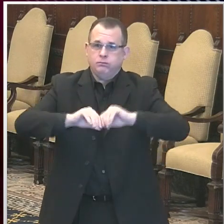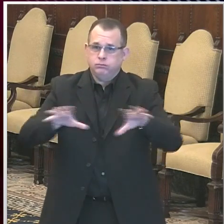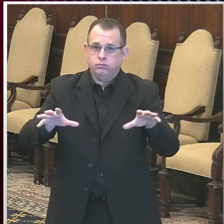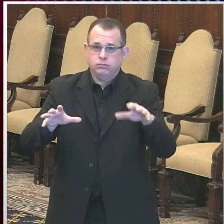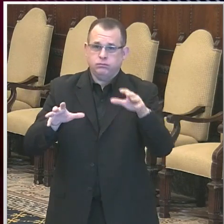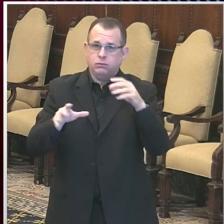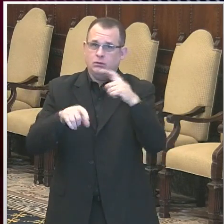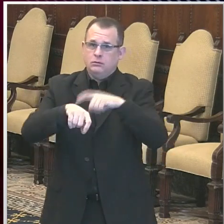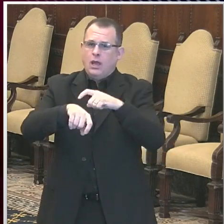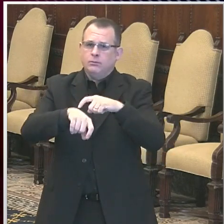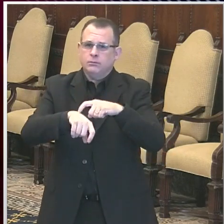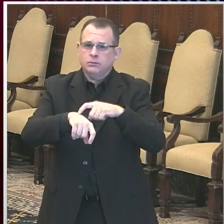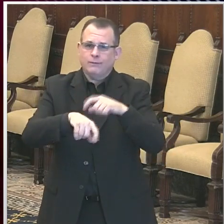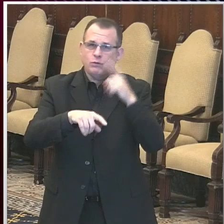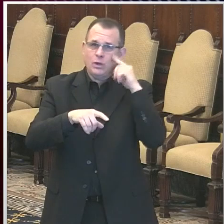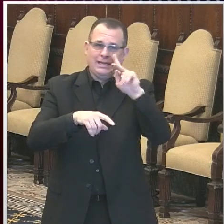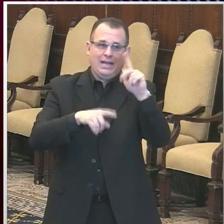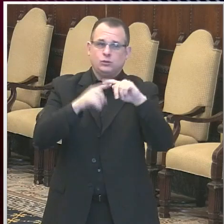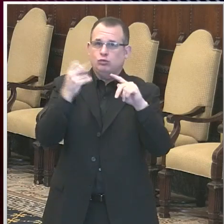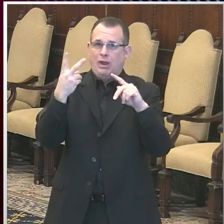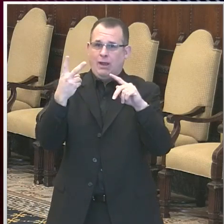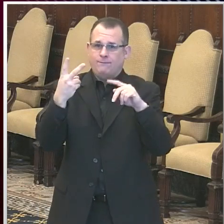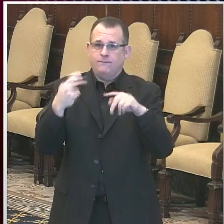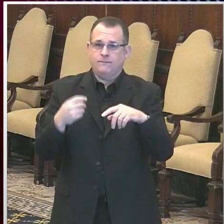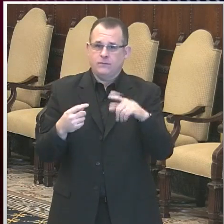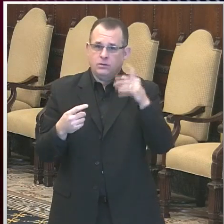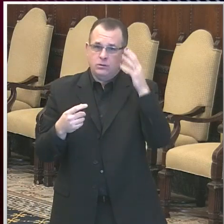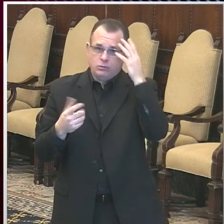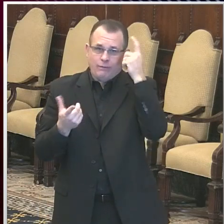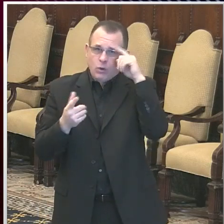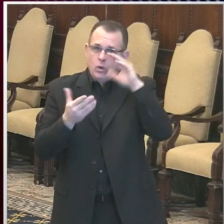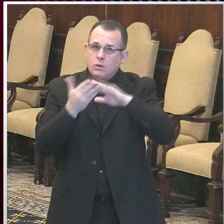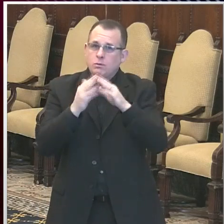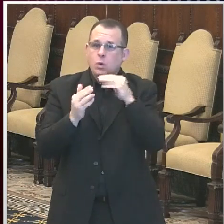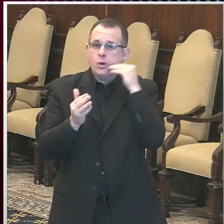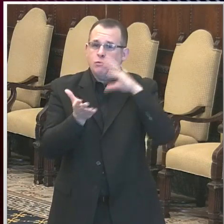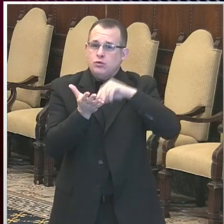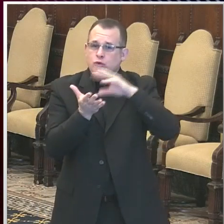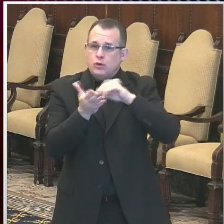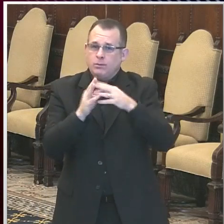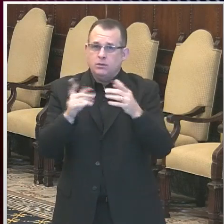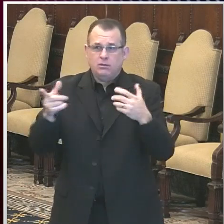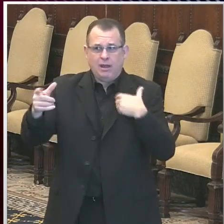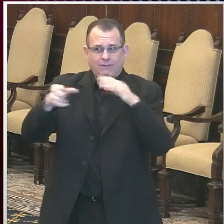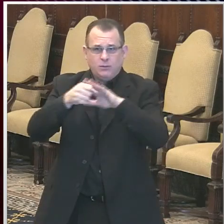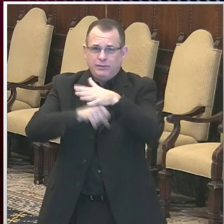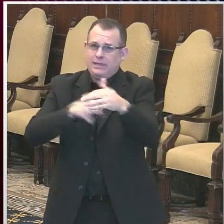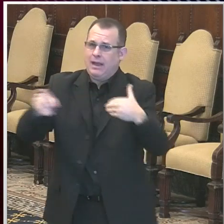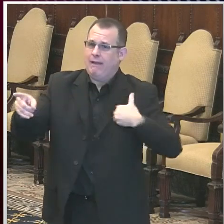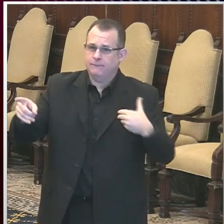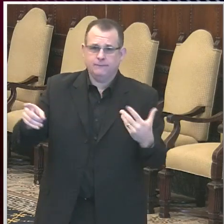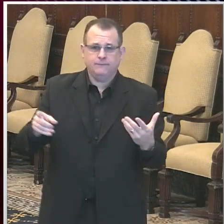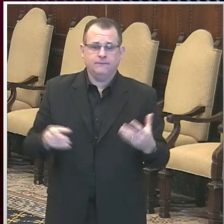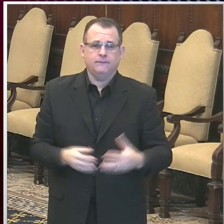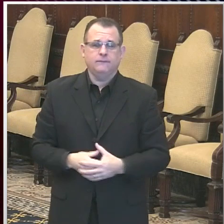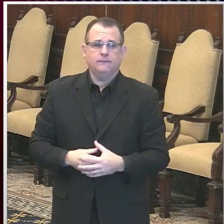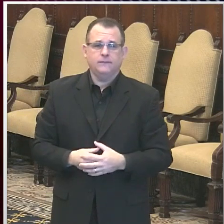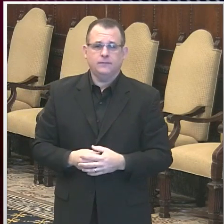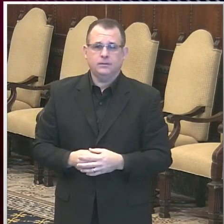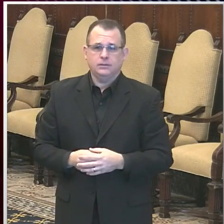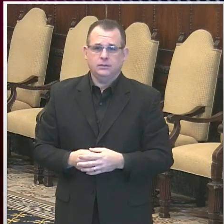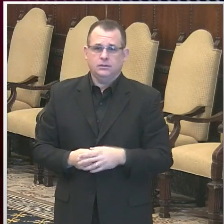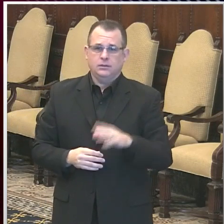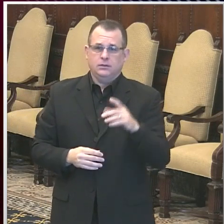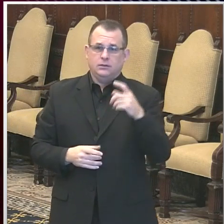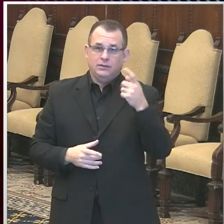students who need one for learning at home. Plenty of Chromebooks are available as the district begins its digital learning plan. There's no need to